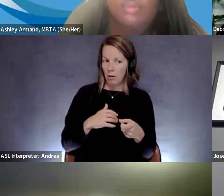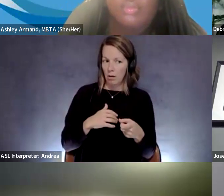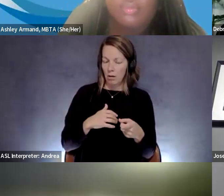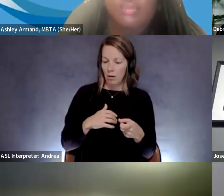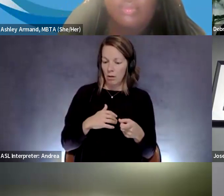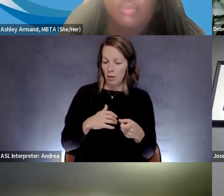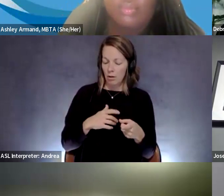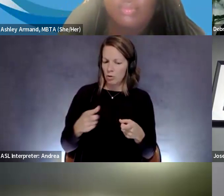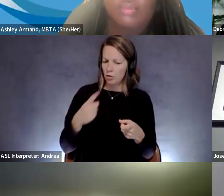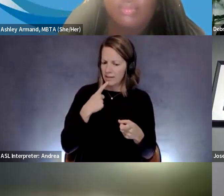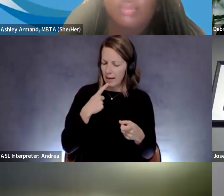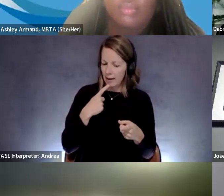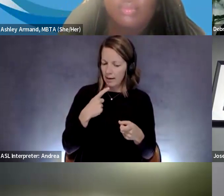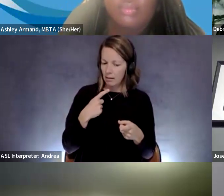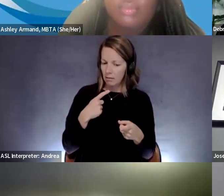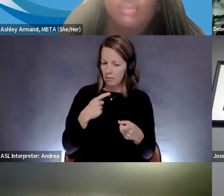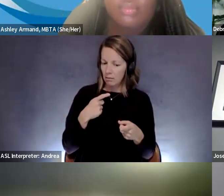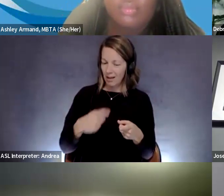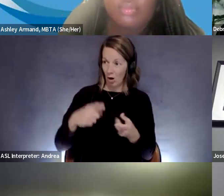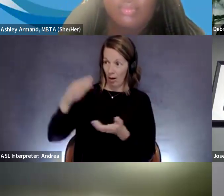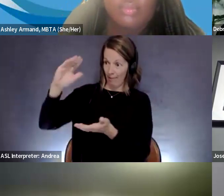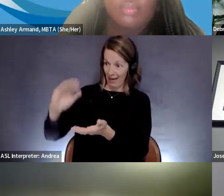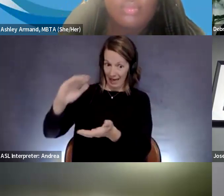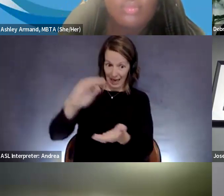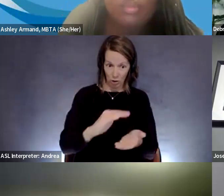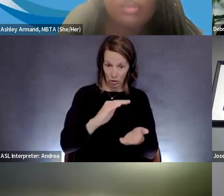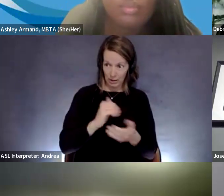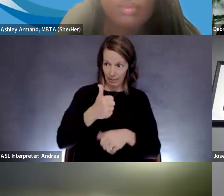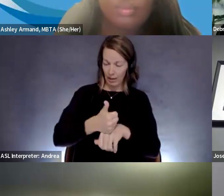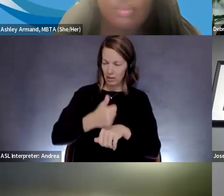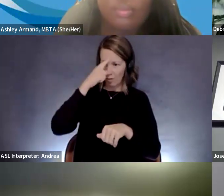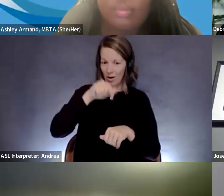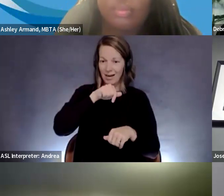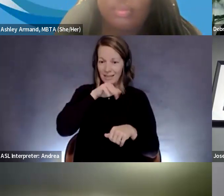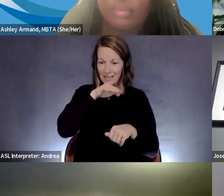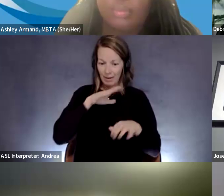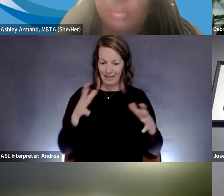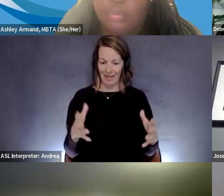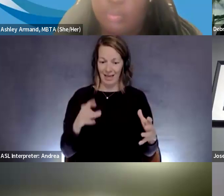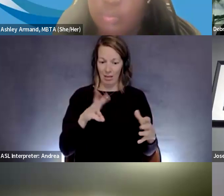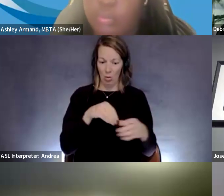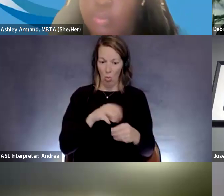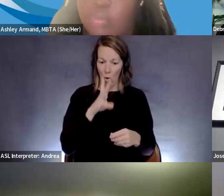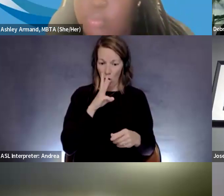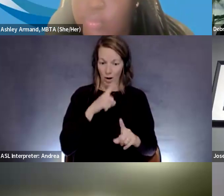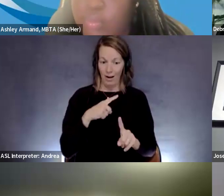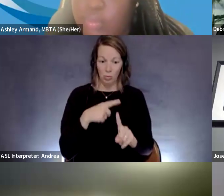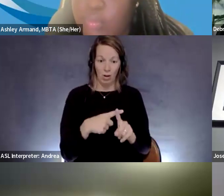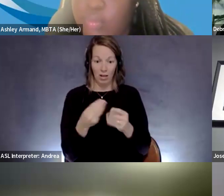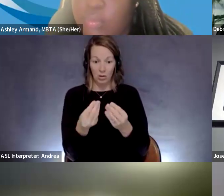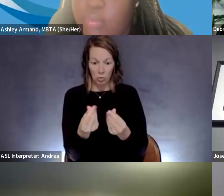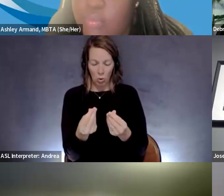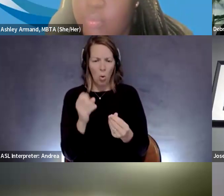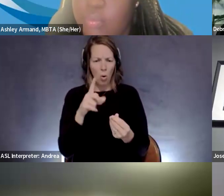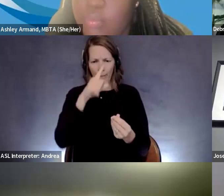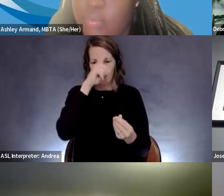Olney, you're saying that there are mitigations in place for contaminants in water as well as in soil, or because